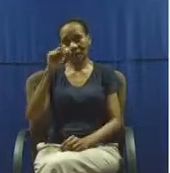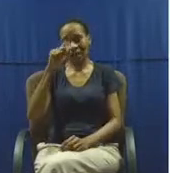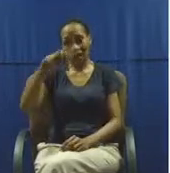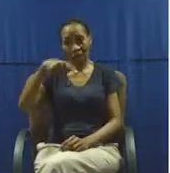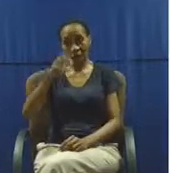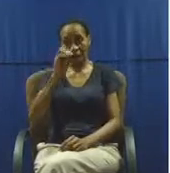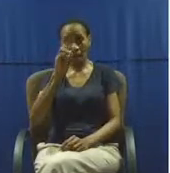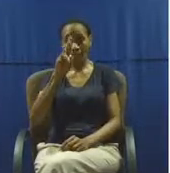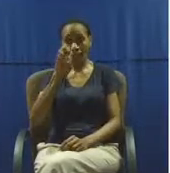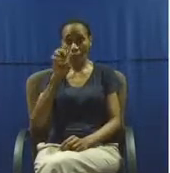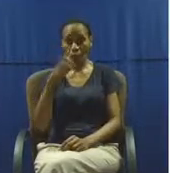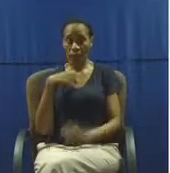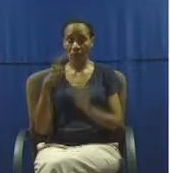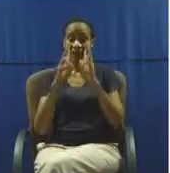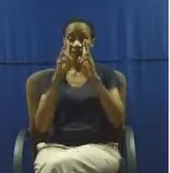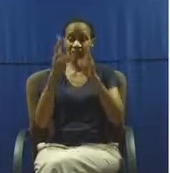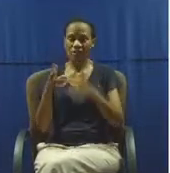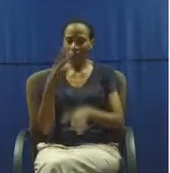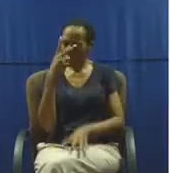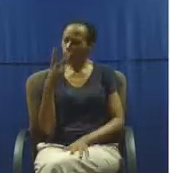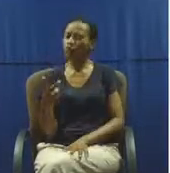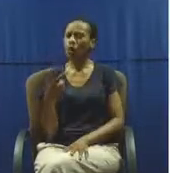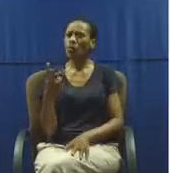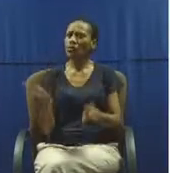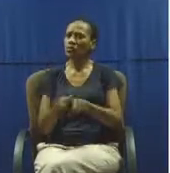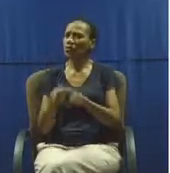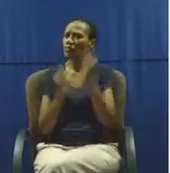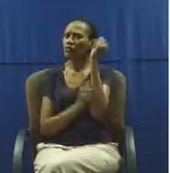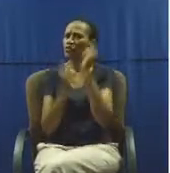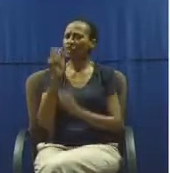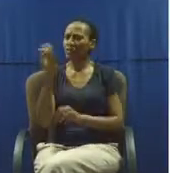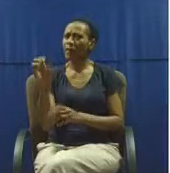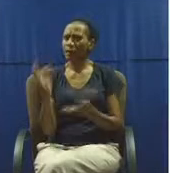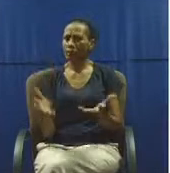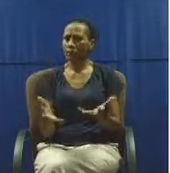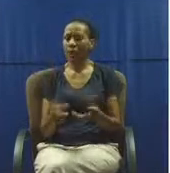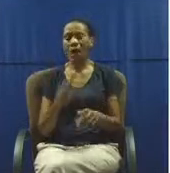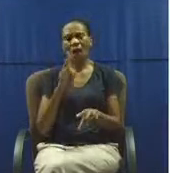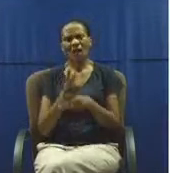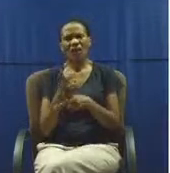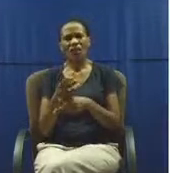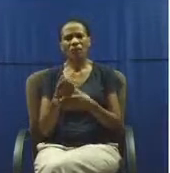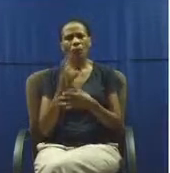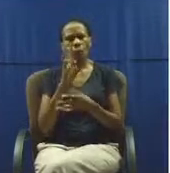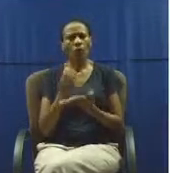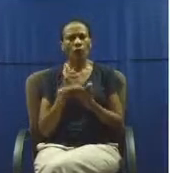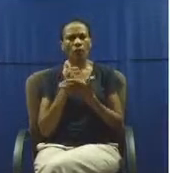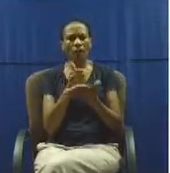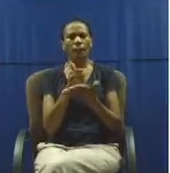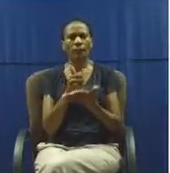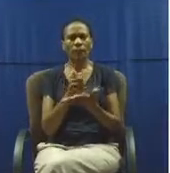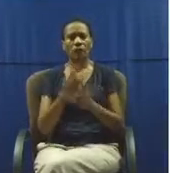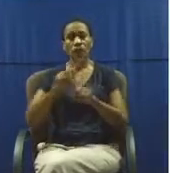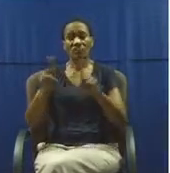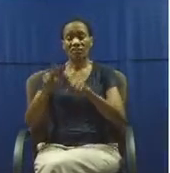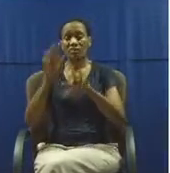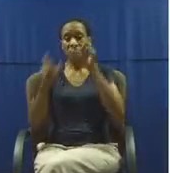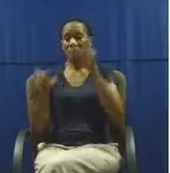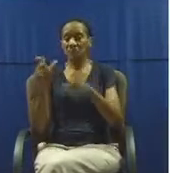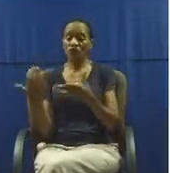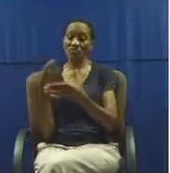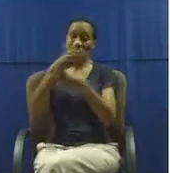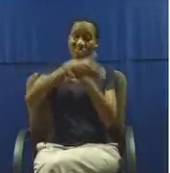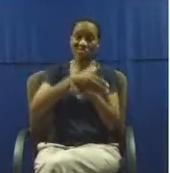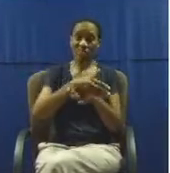to do it through a structure like this. The other thing it will do, it will also lessen interference. One of